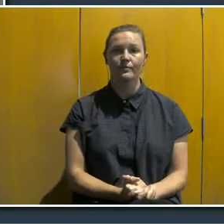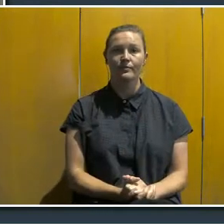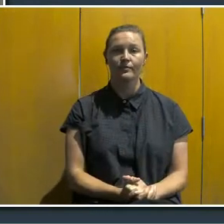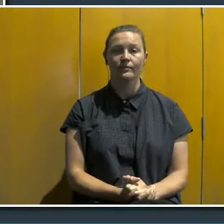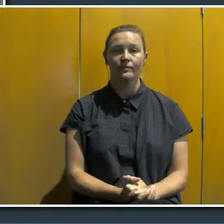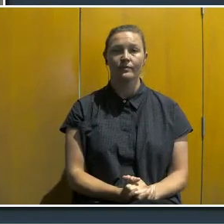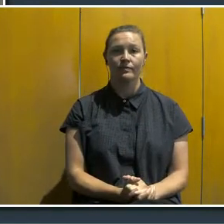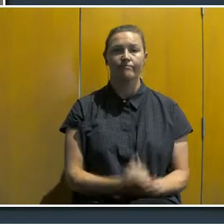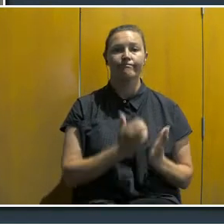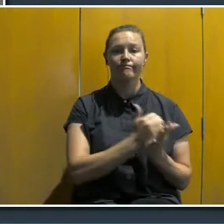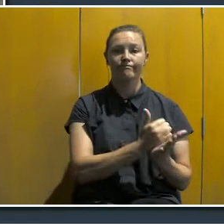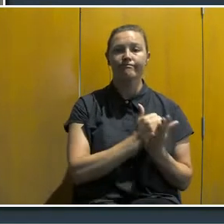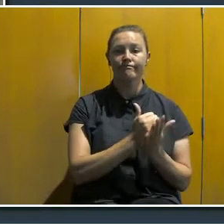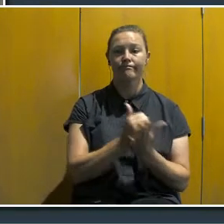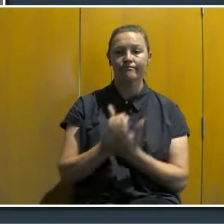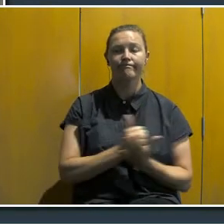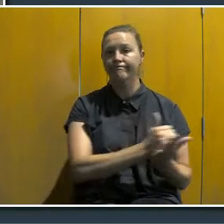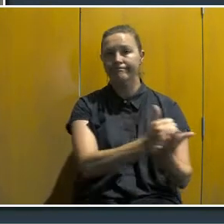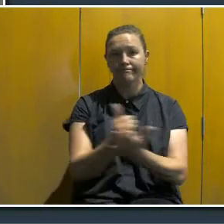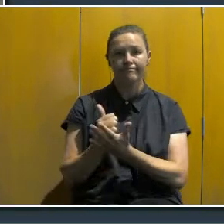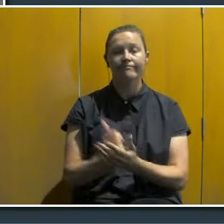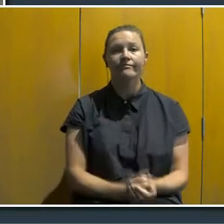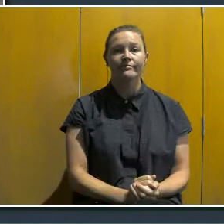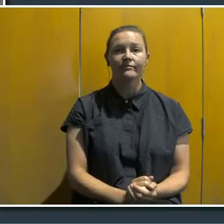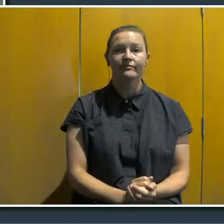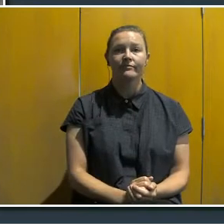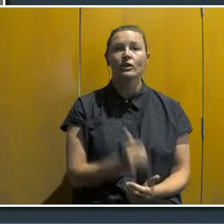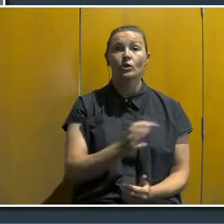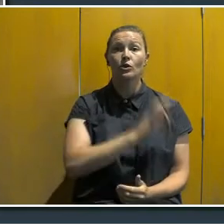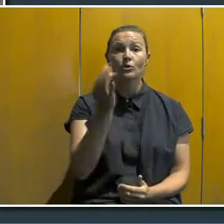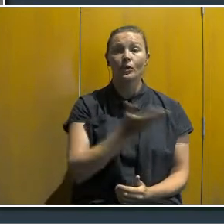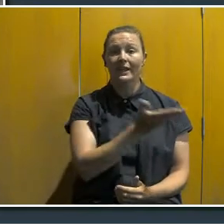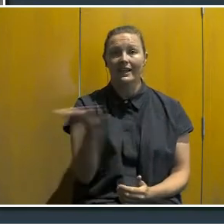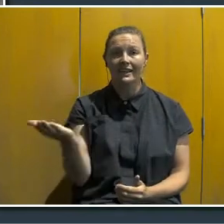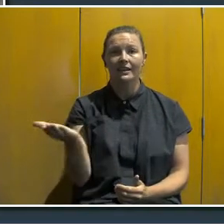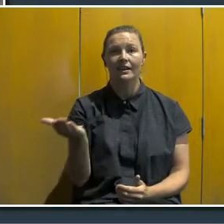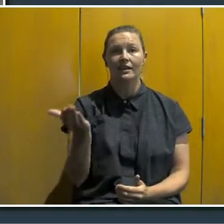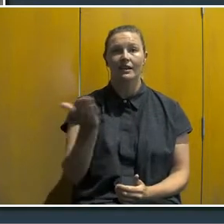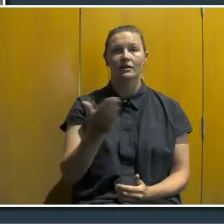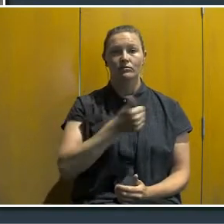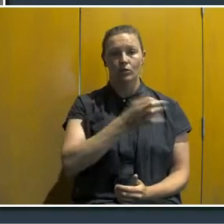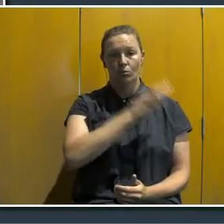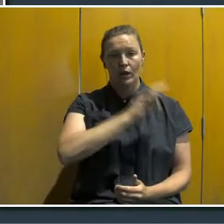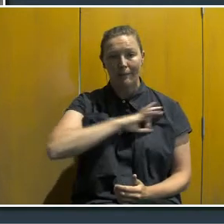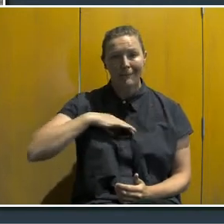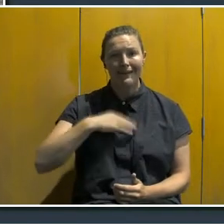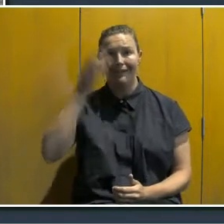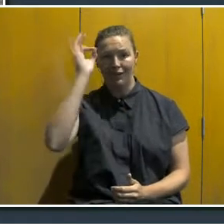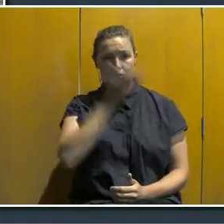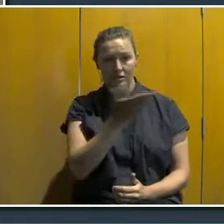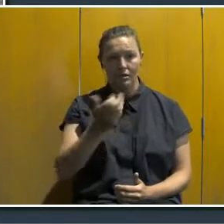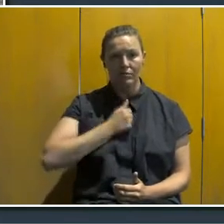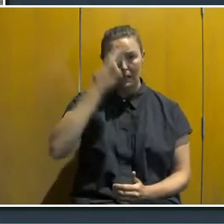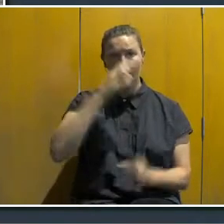Well, tēnā koutou katoa. Good morning everyone, Mayor Wise, councillors. I'm